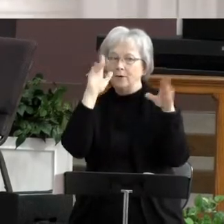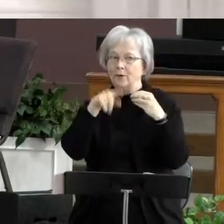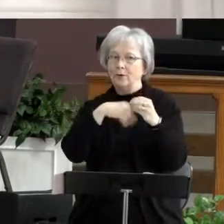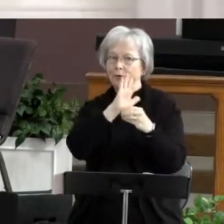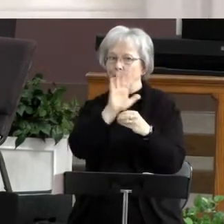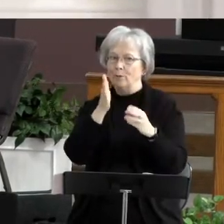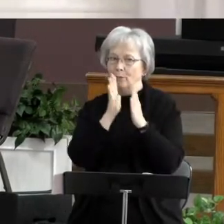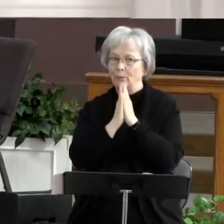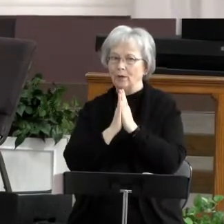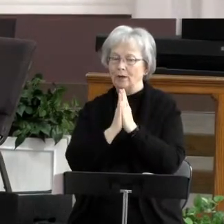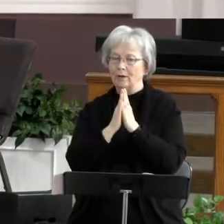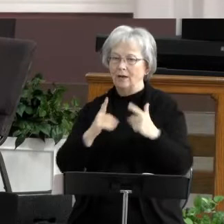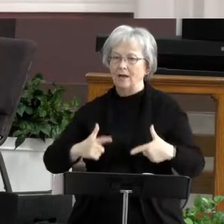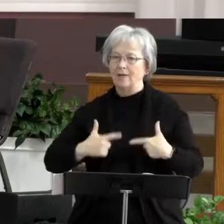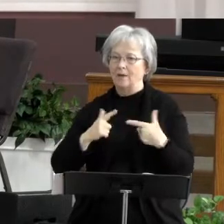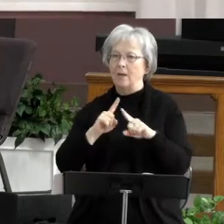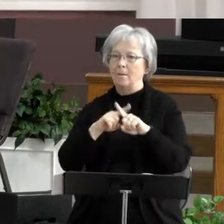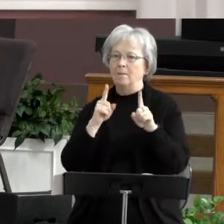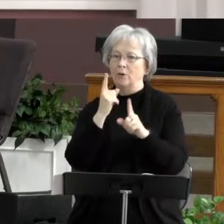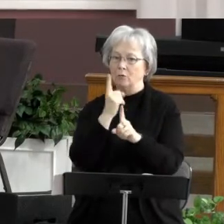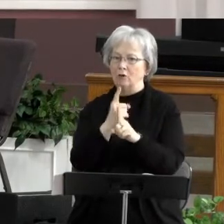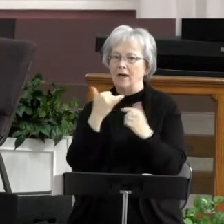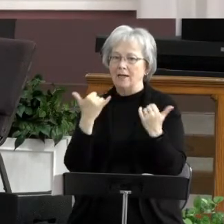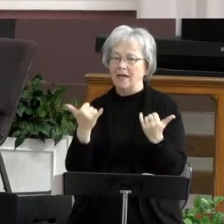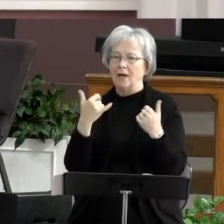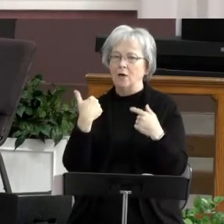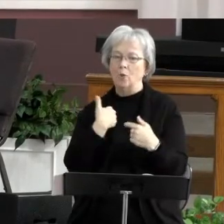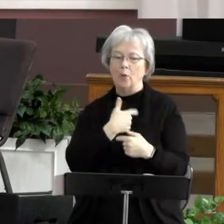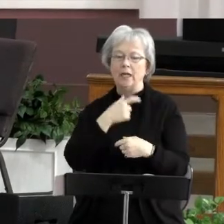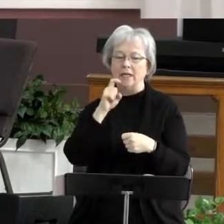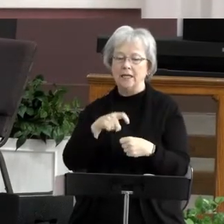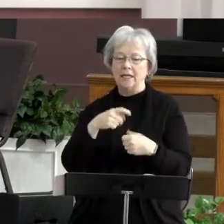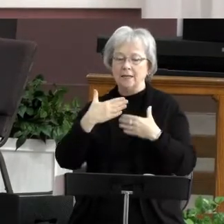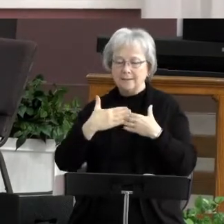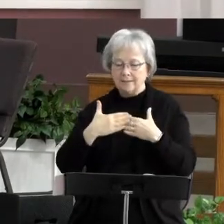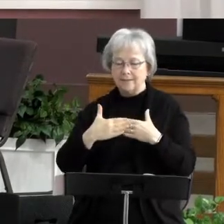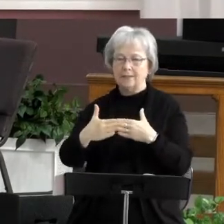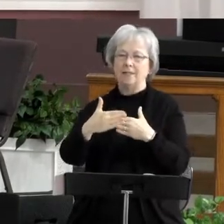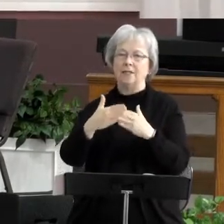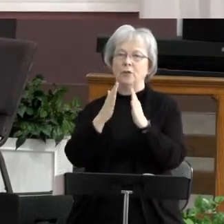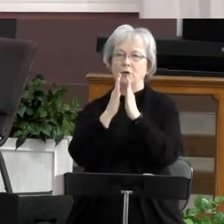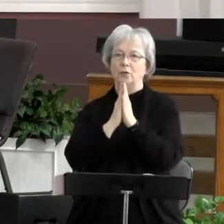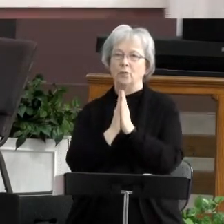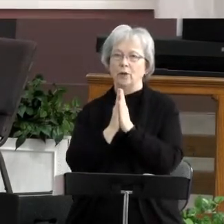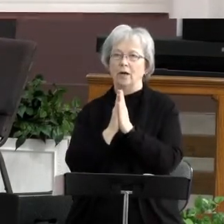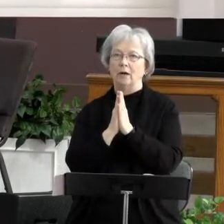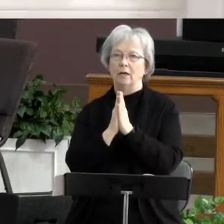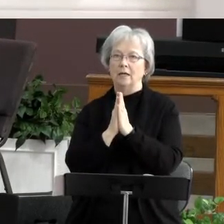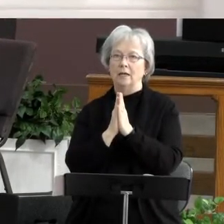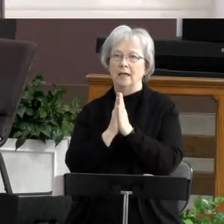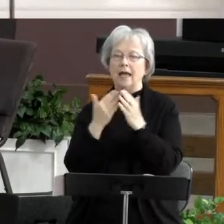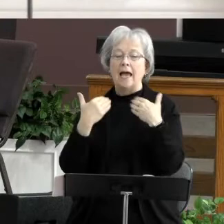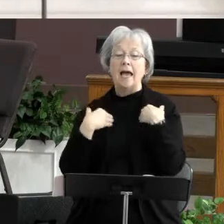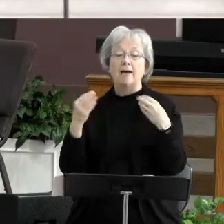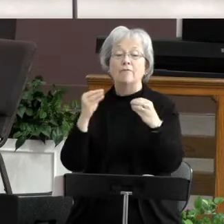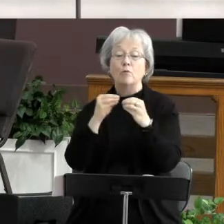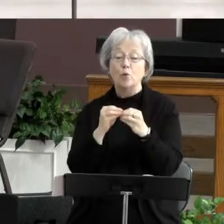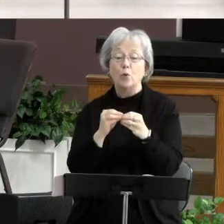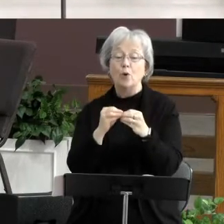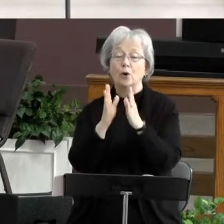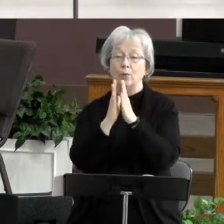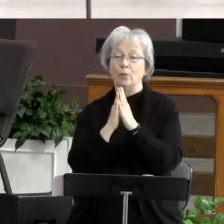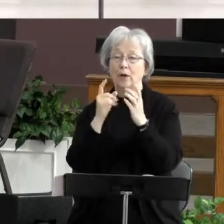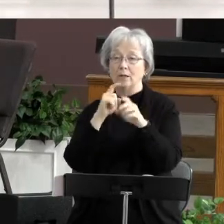like, but right now we need to continue to pray and we need to increase our time of prayer. We need to